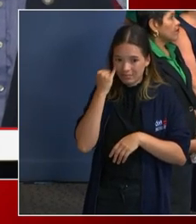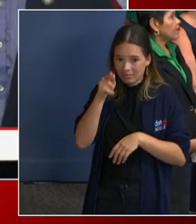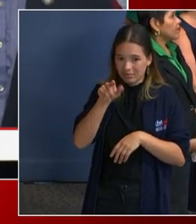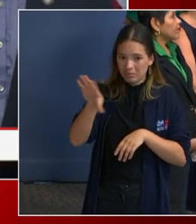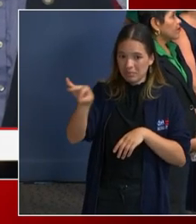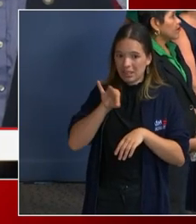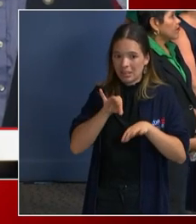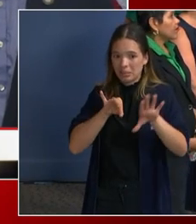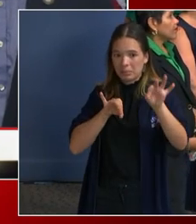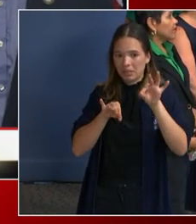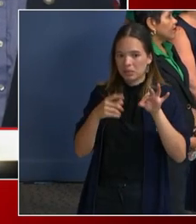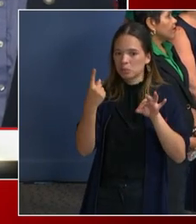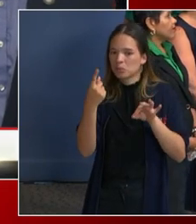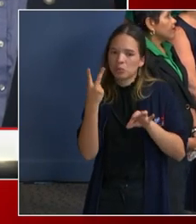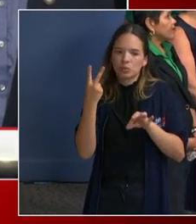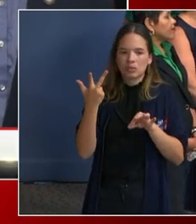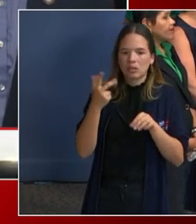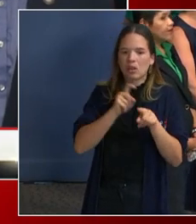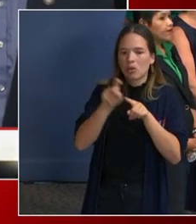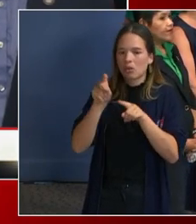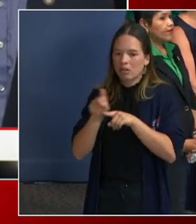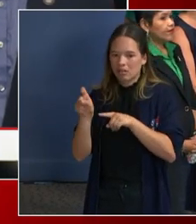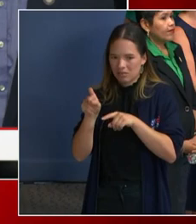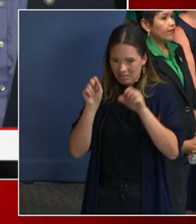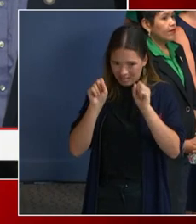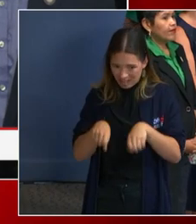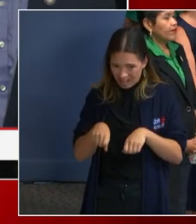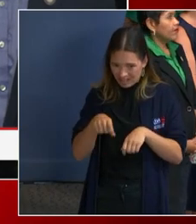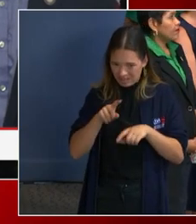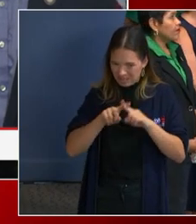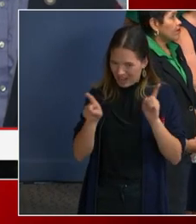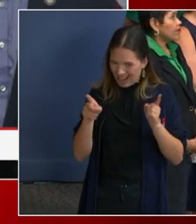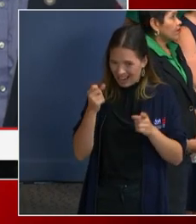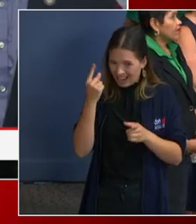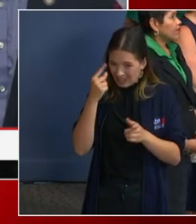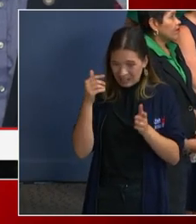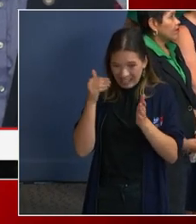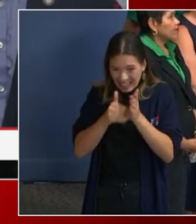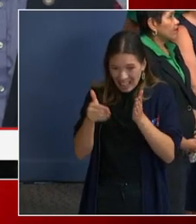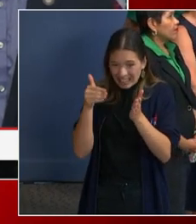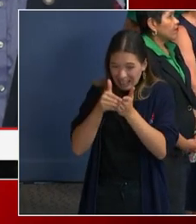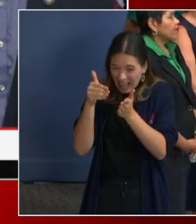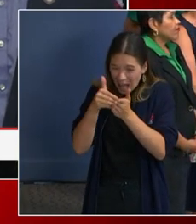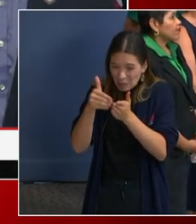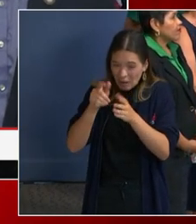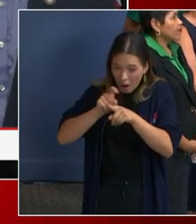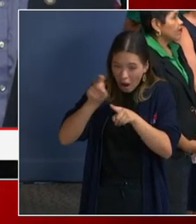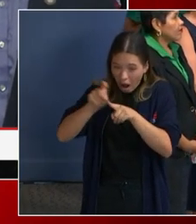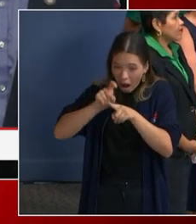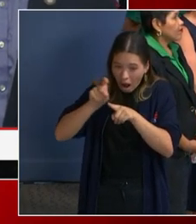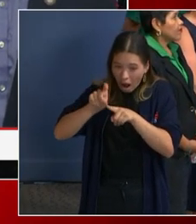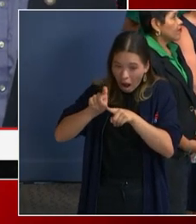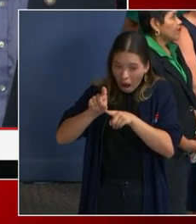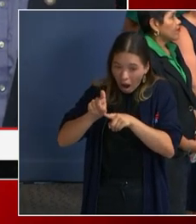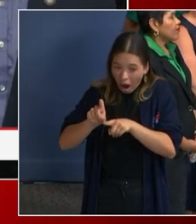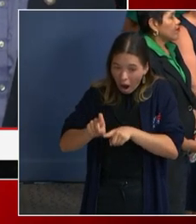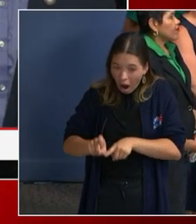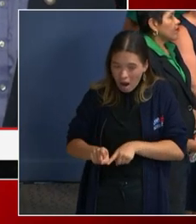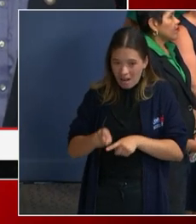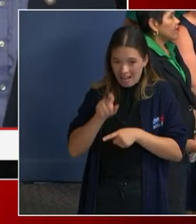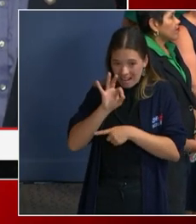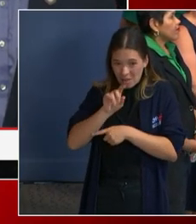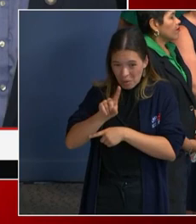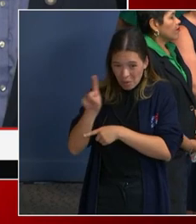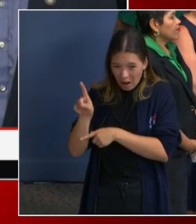two calls, you can do that, but thousands of calls where police and fire and EMS